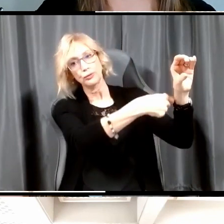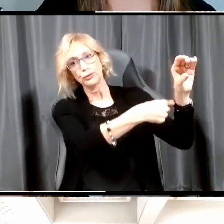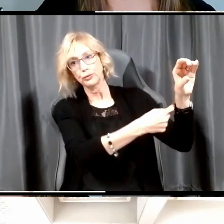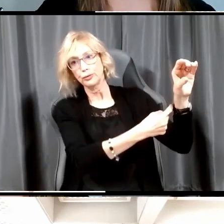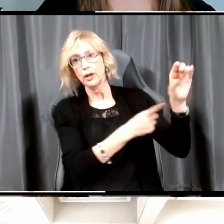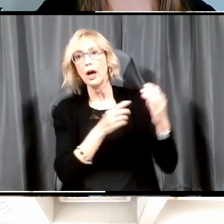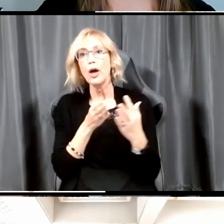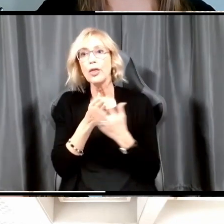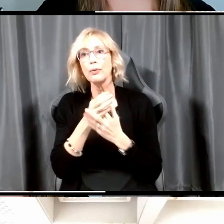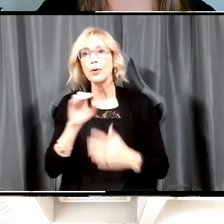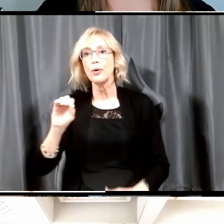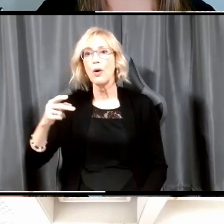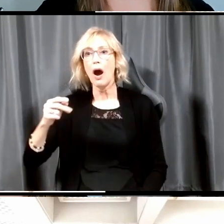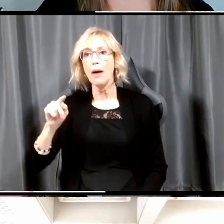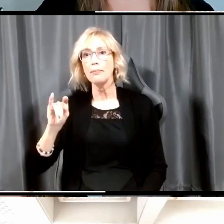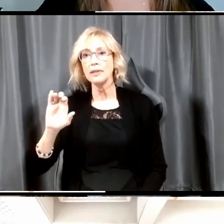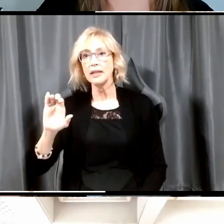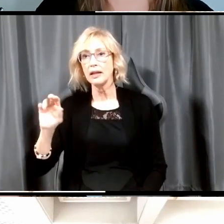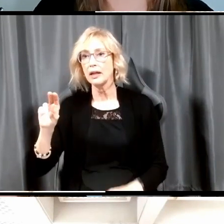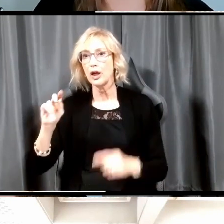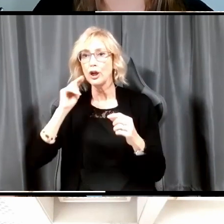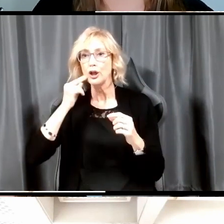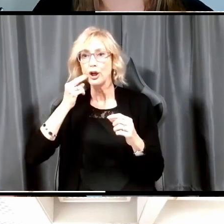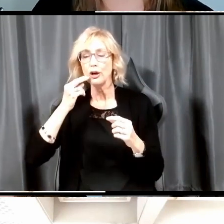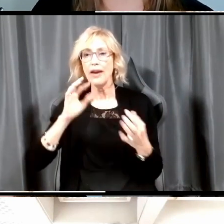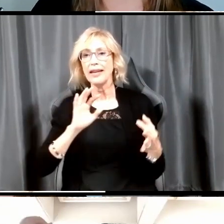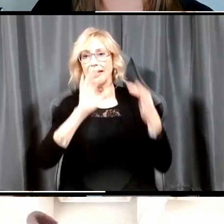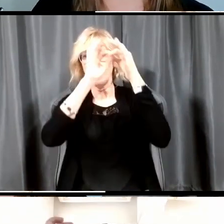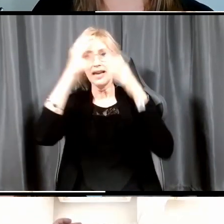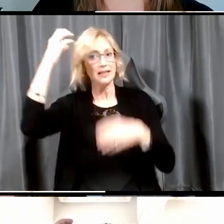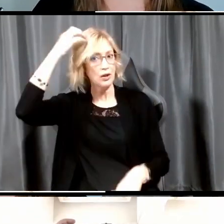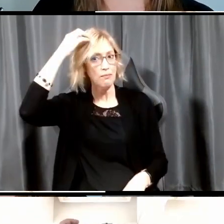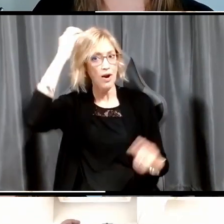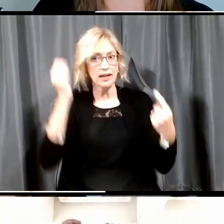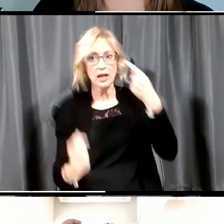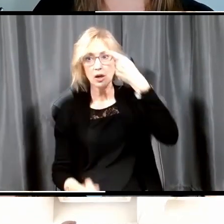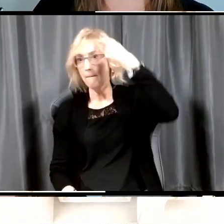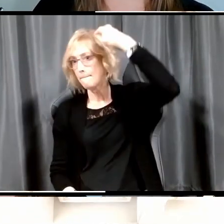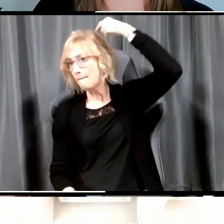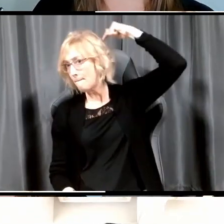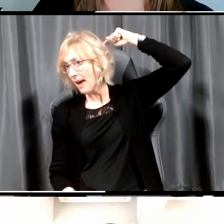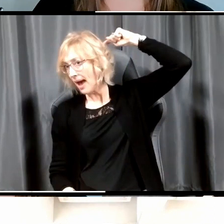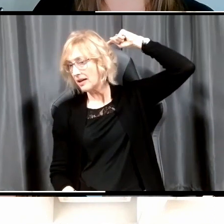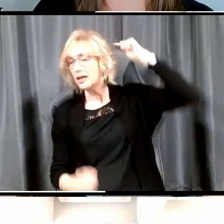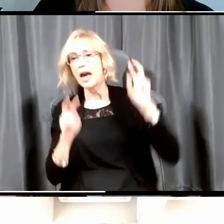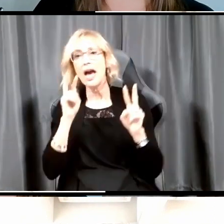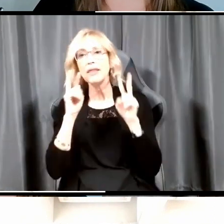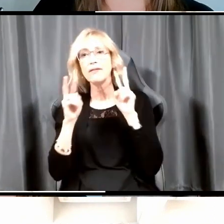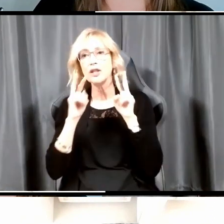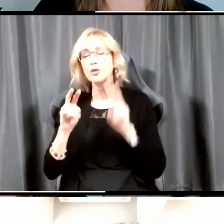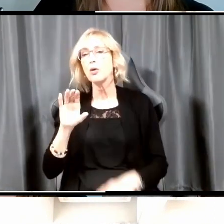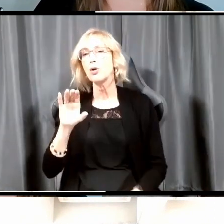through the optic nerve that connects to our brain, all the way back to the back of our brain, which is where our visual cortex